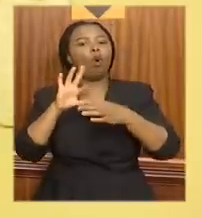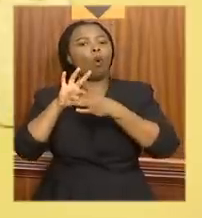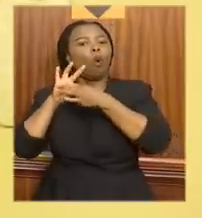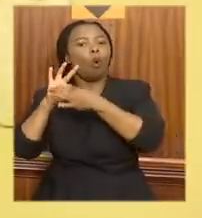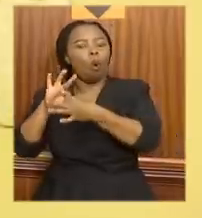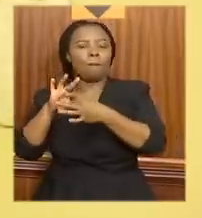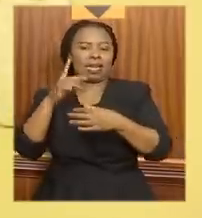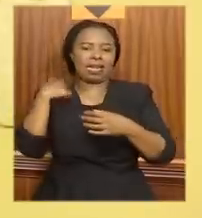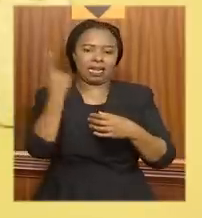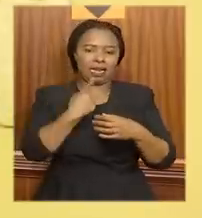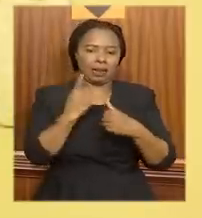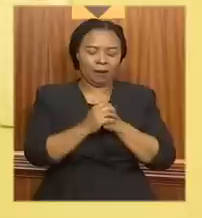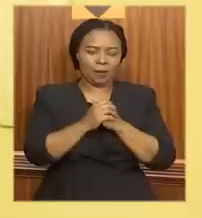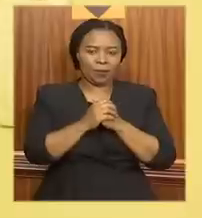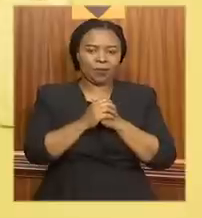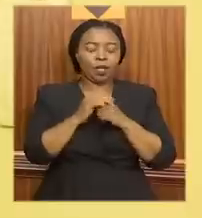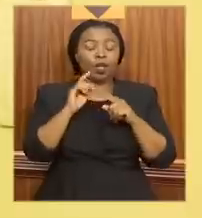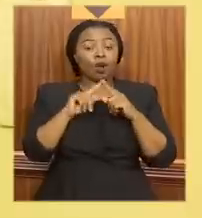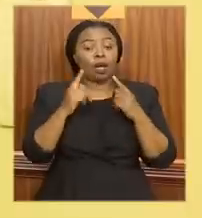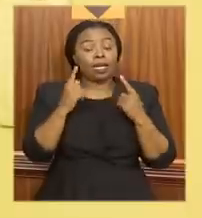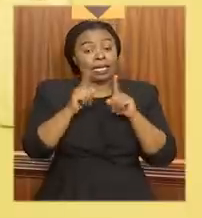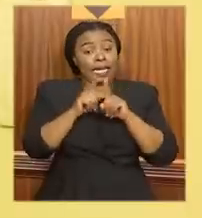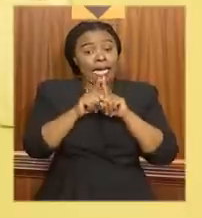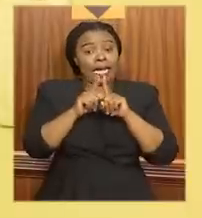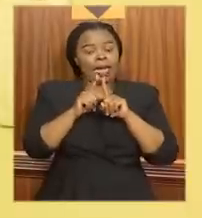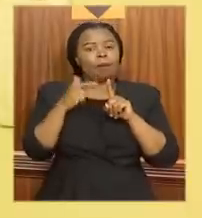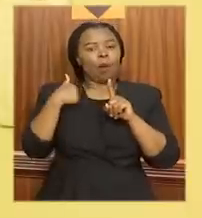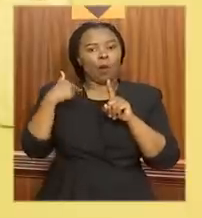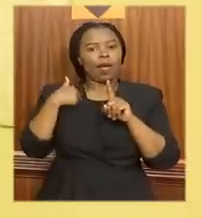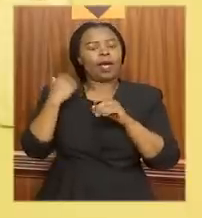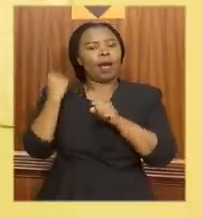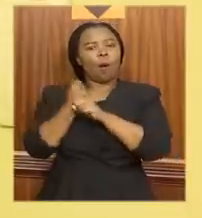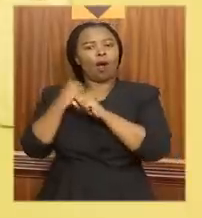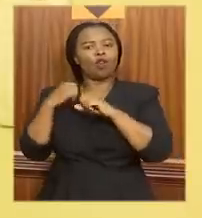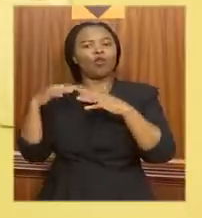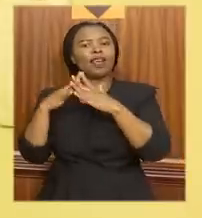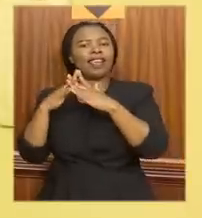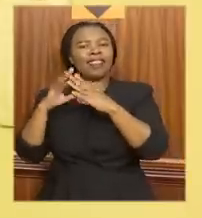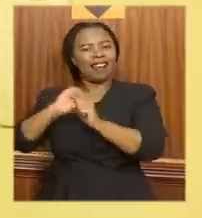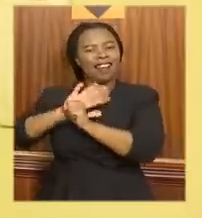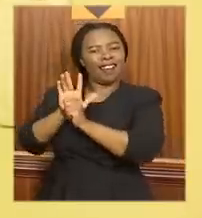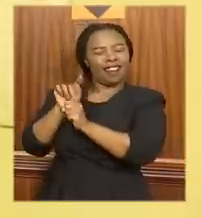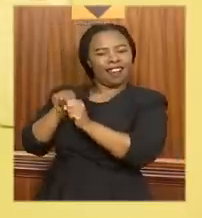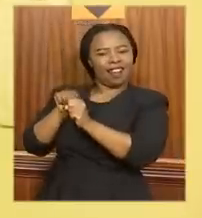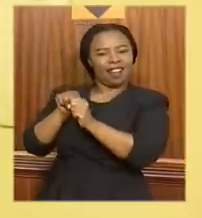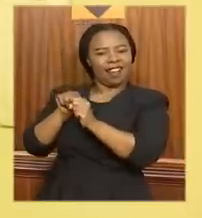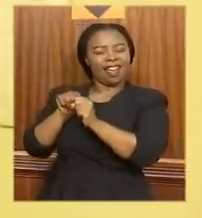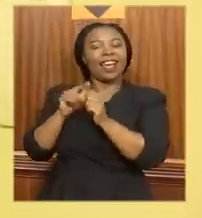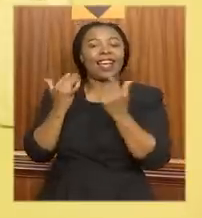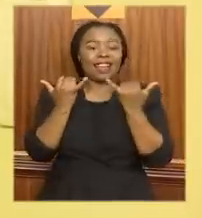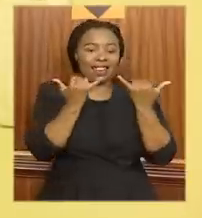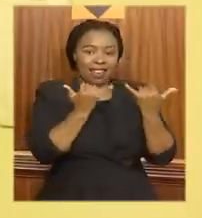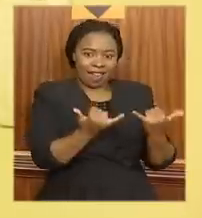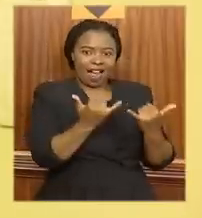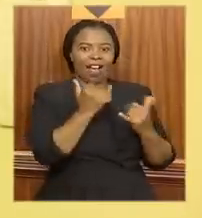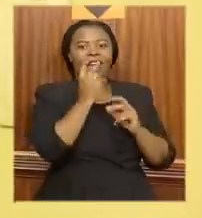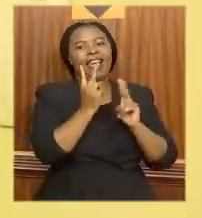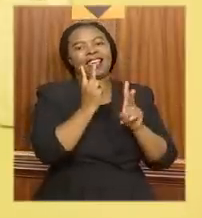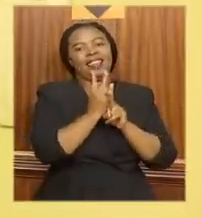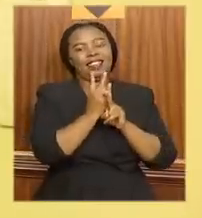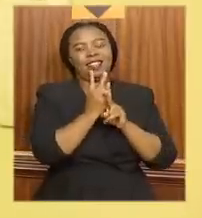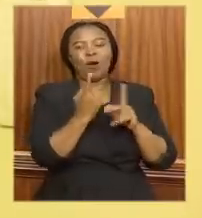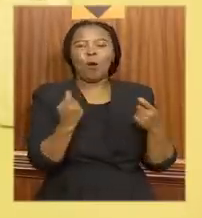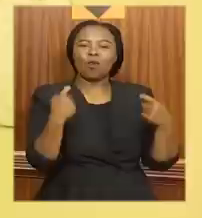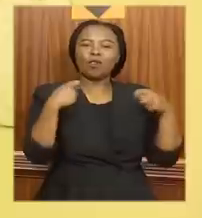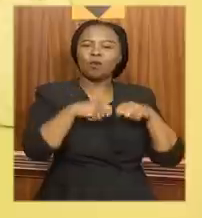rallied behind the national effort to contain COVID-19, so too must we now contribute